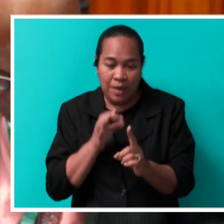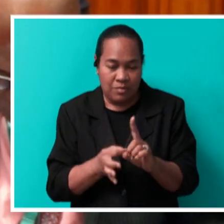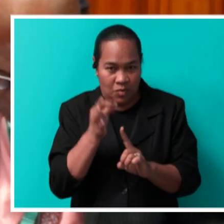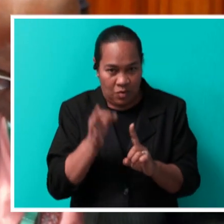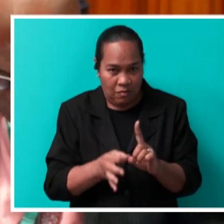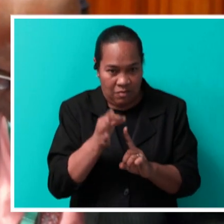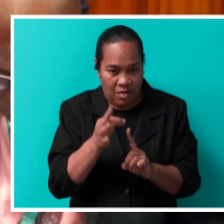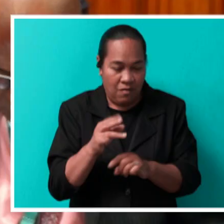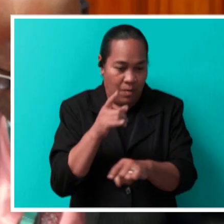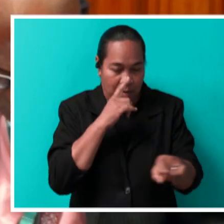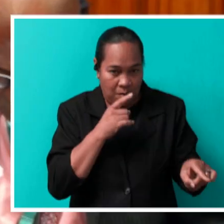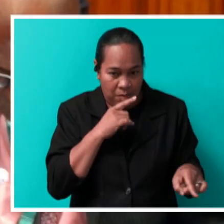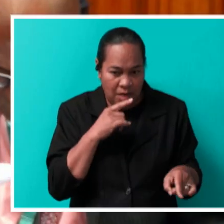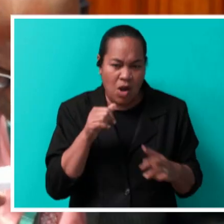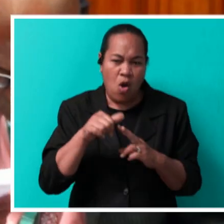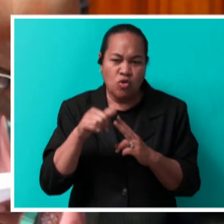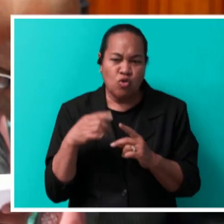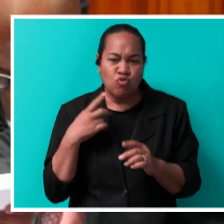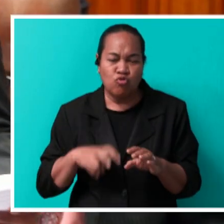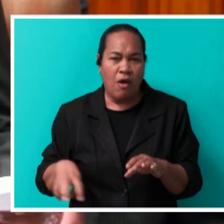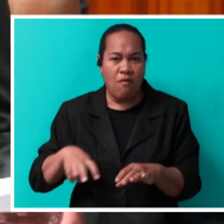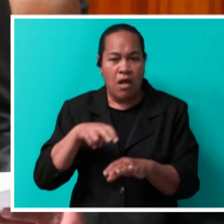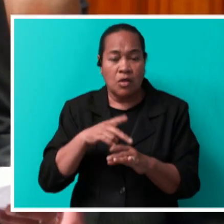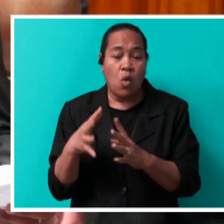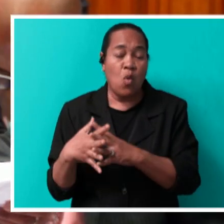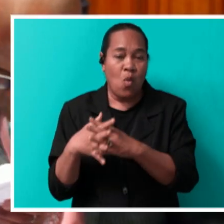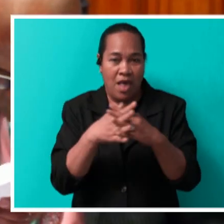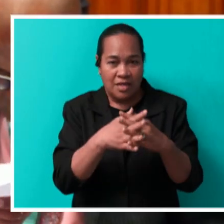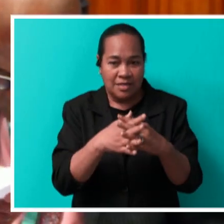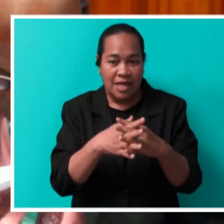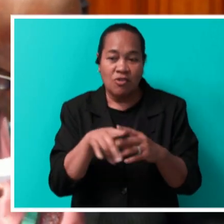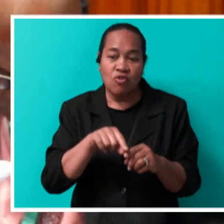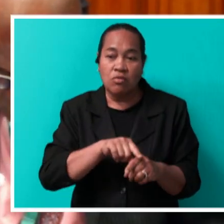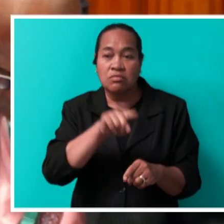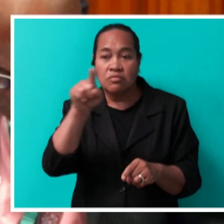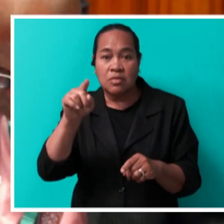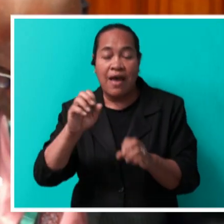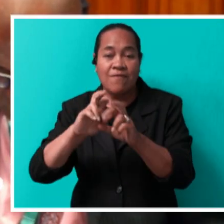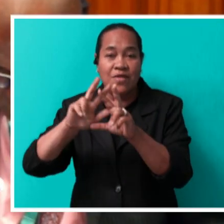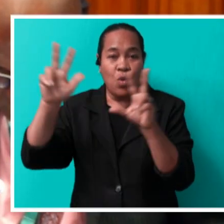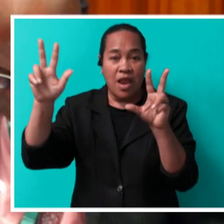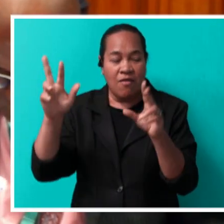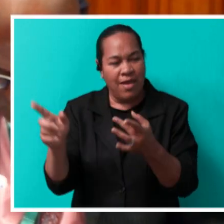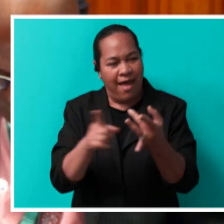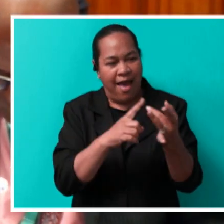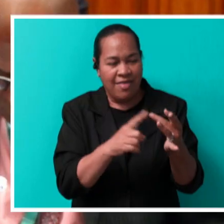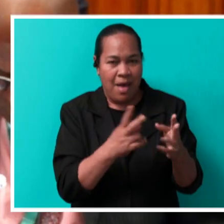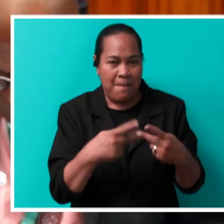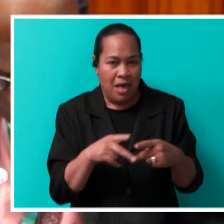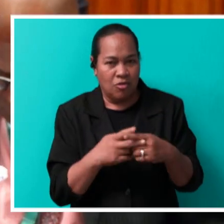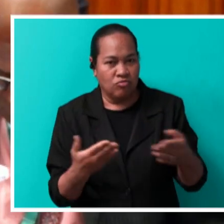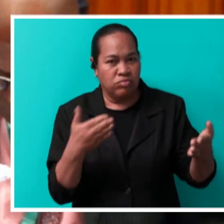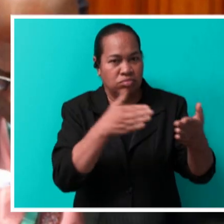our people and seafarers in the Western Division, Honolulu and the wider maritime communities. We remain